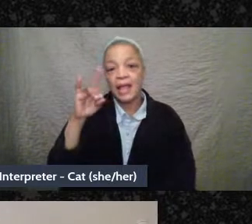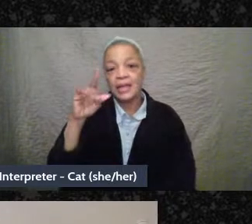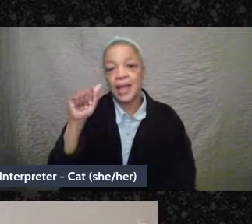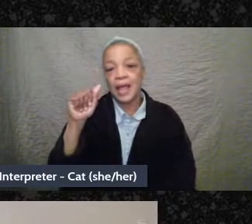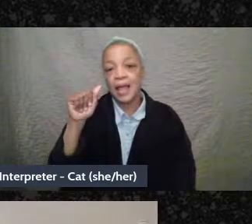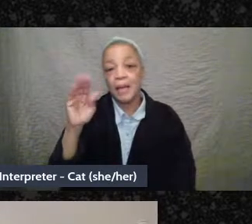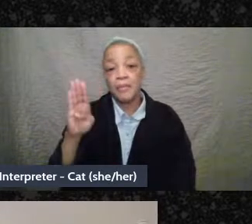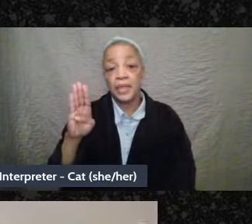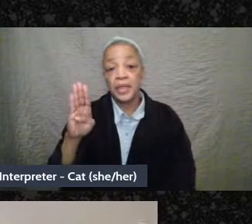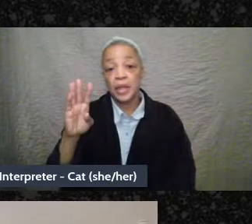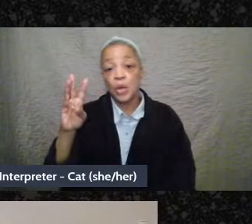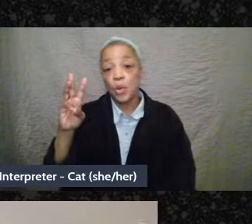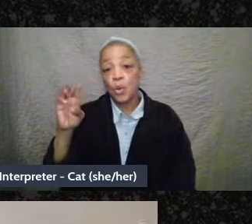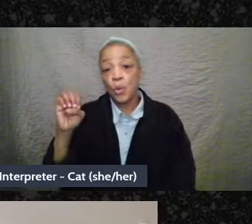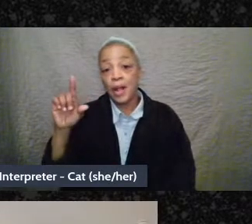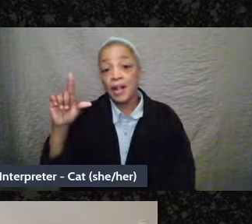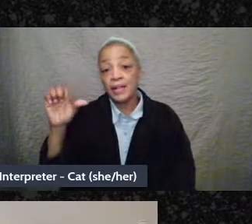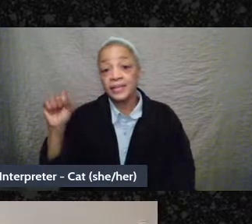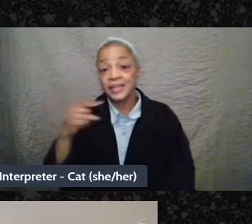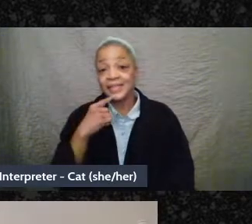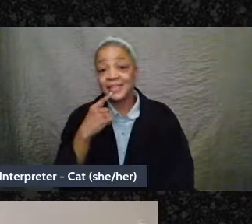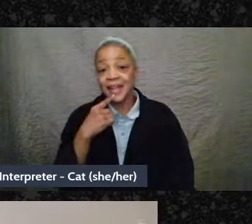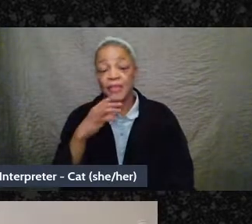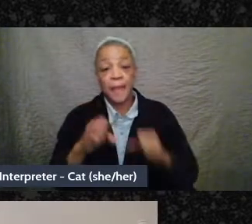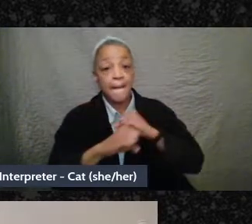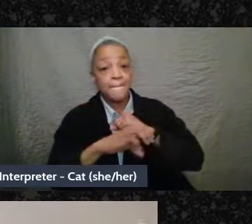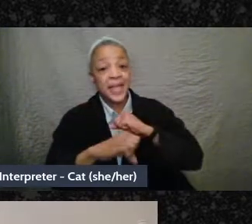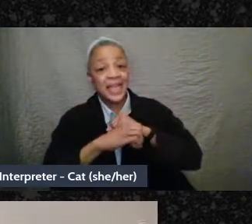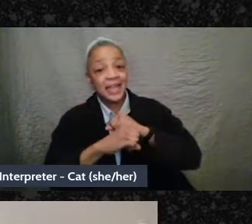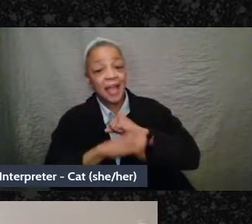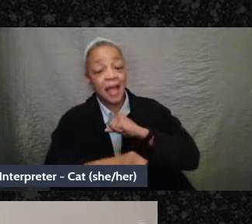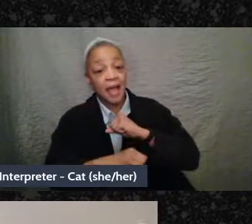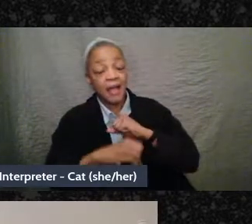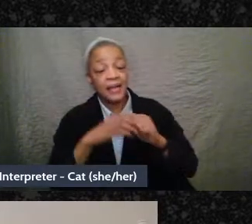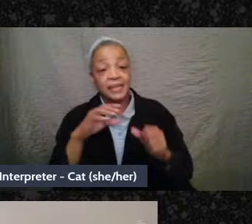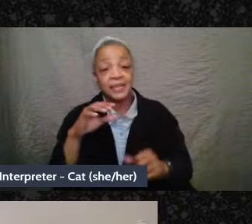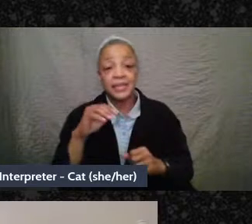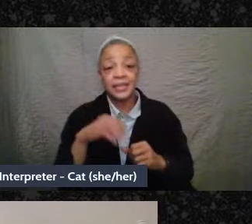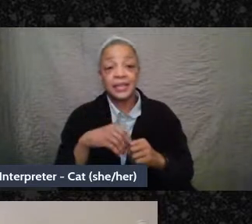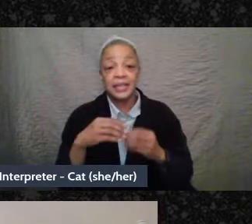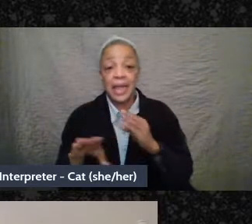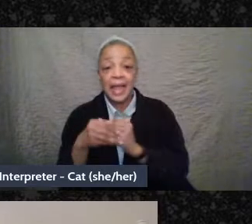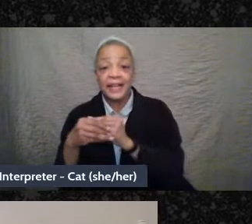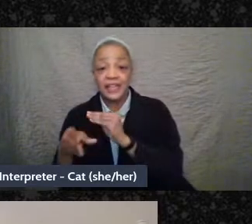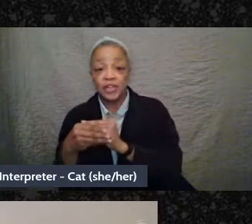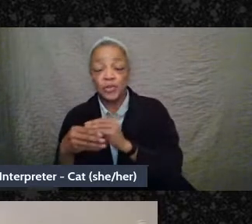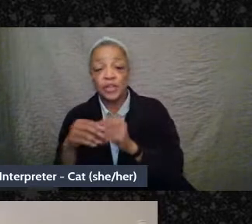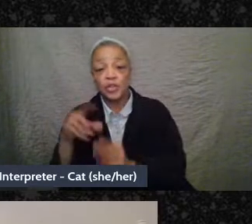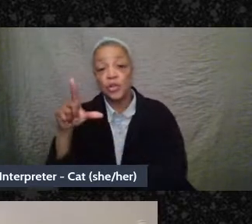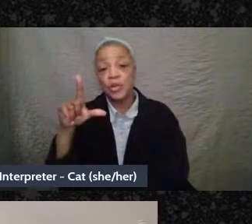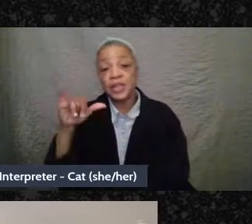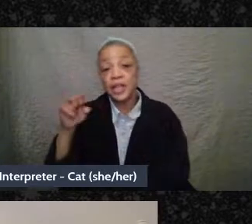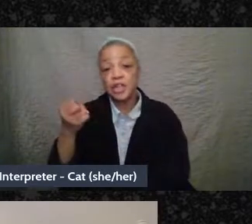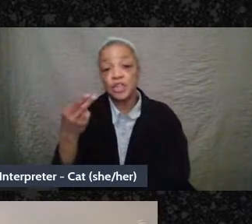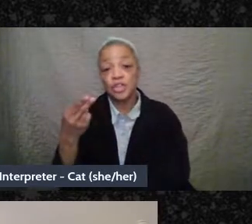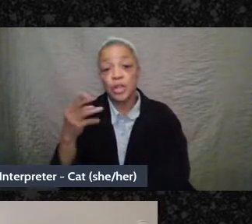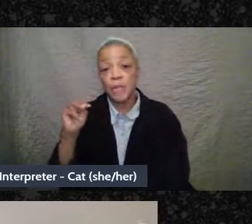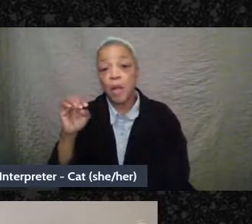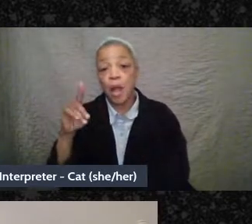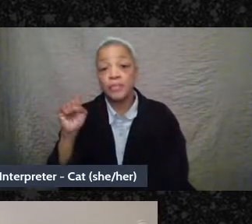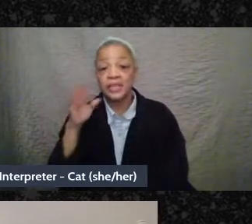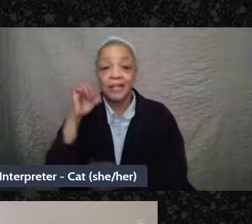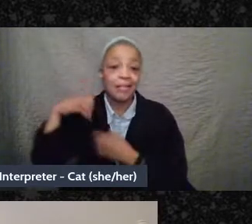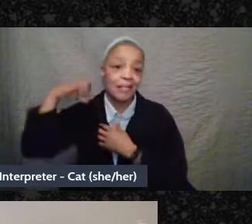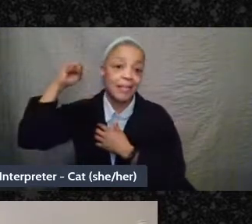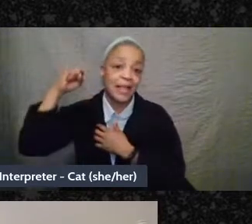described the media as accessory to lynch mobs. And the media continues to be an accessory to the police